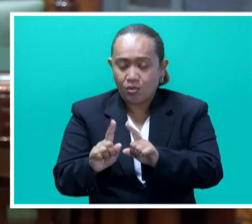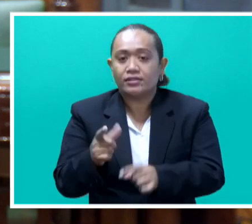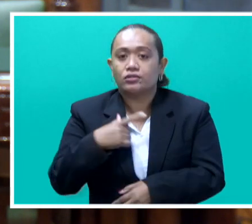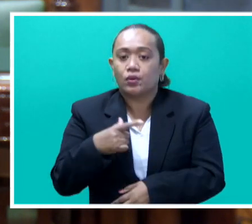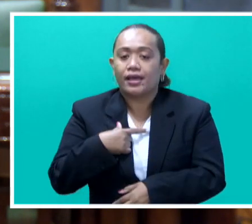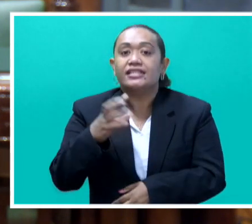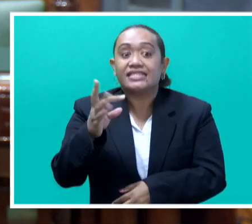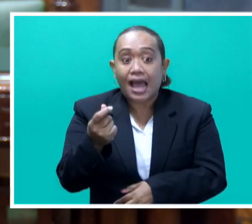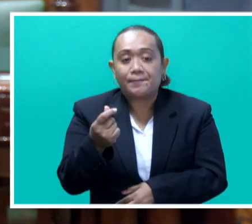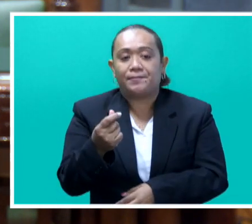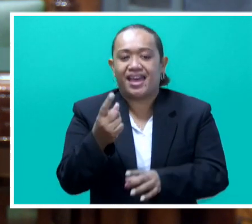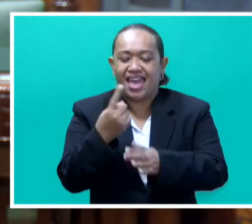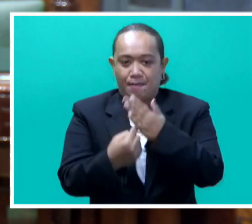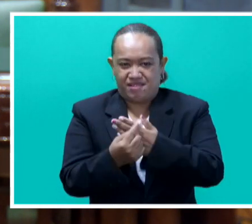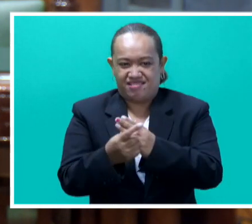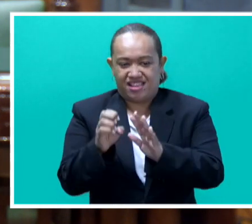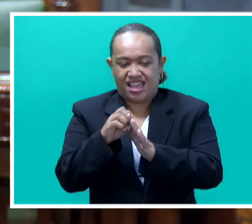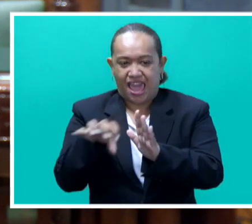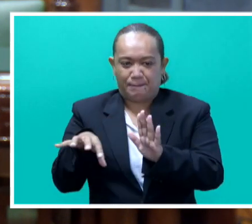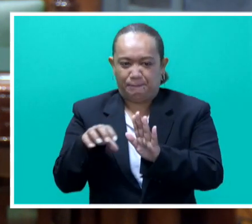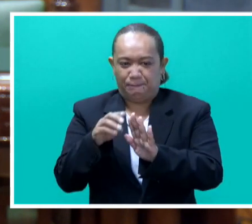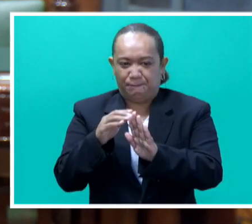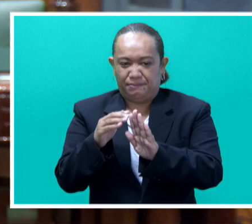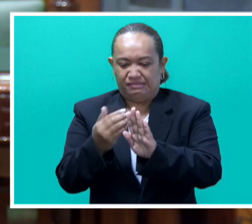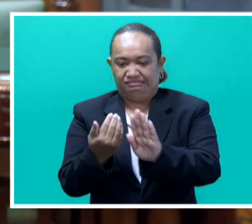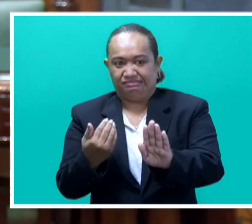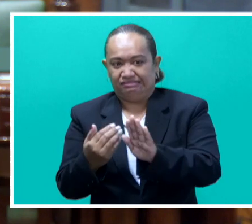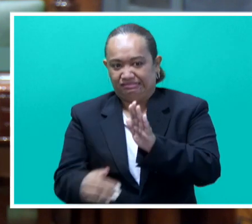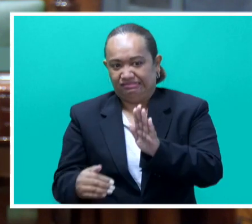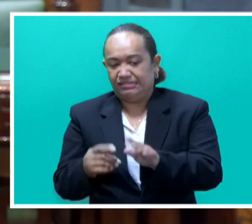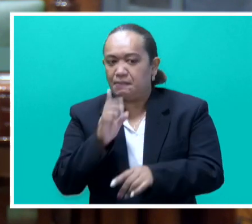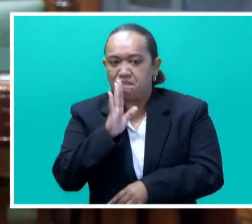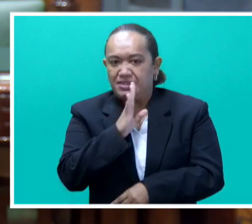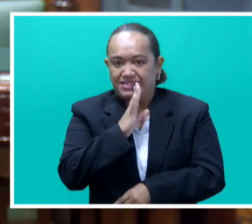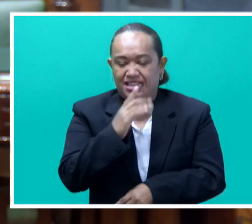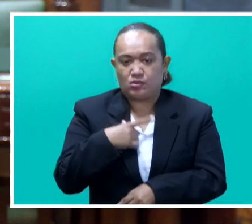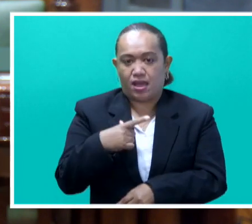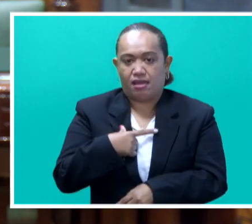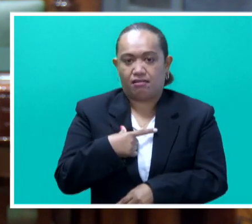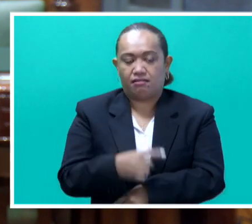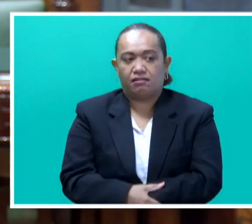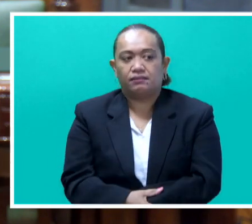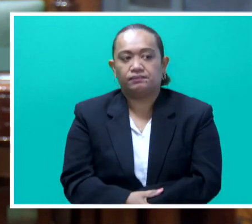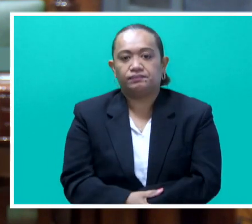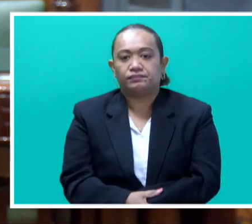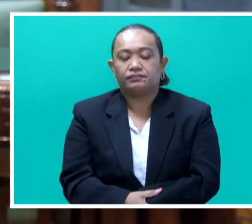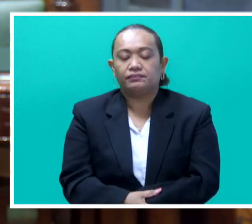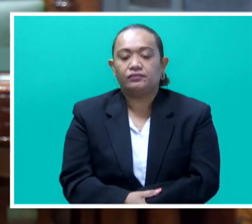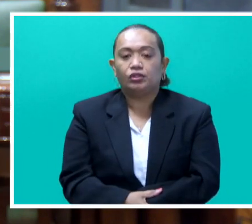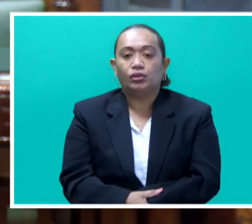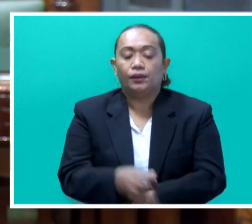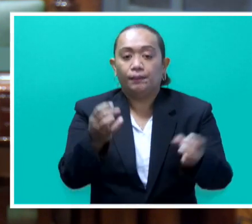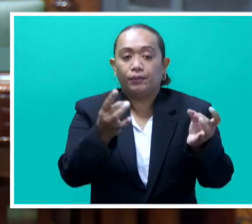gaps that were identified in the existing legislation. The current Act emphasizes the preparation of town